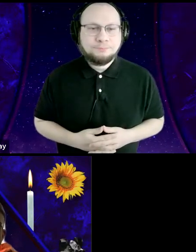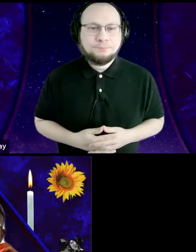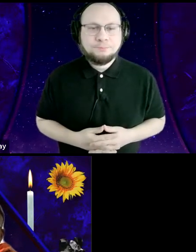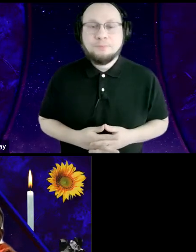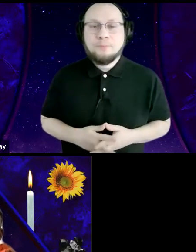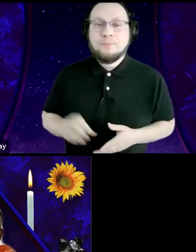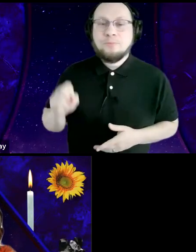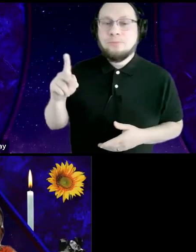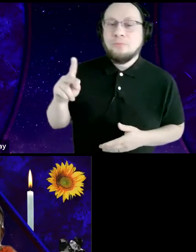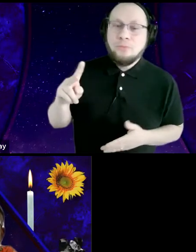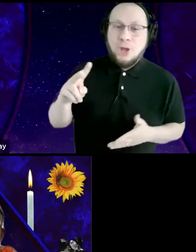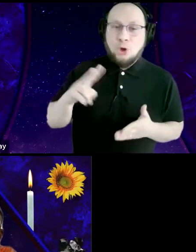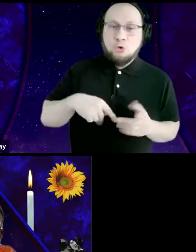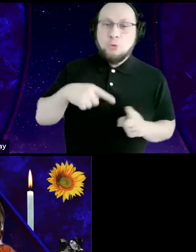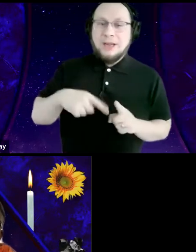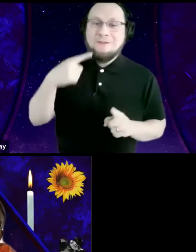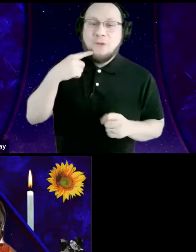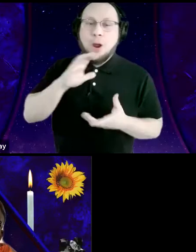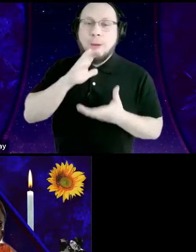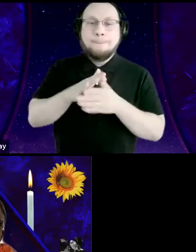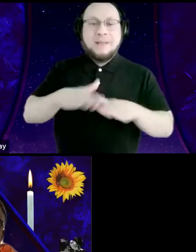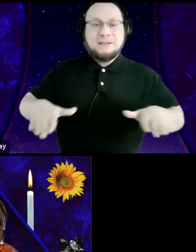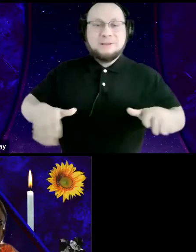Okay, a reading on peace.